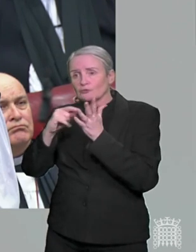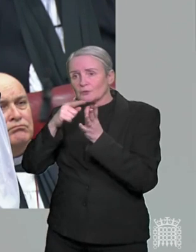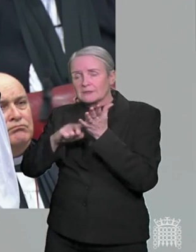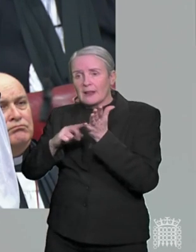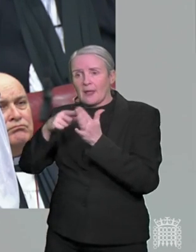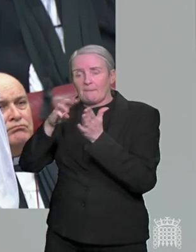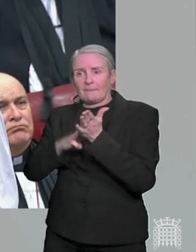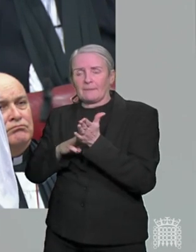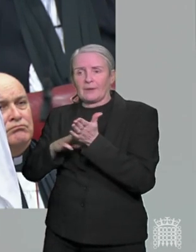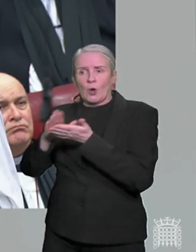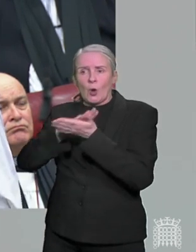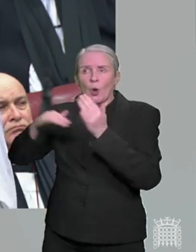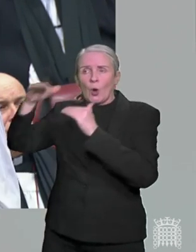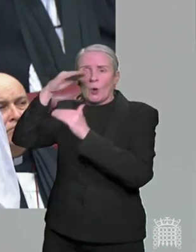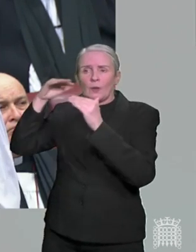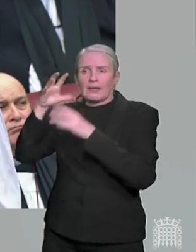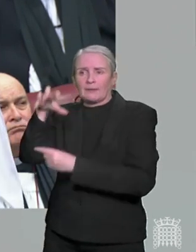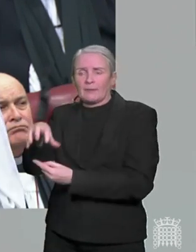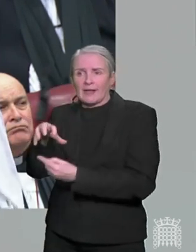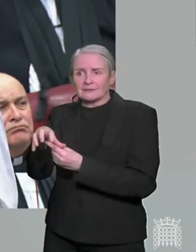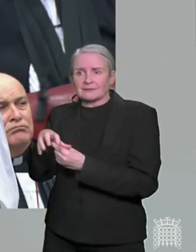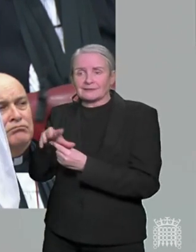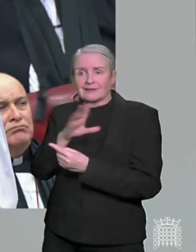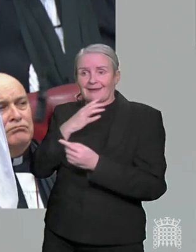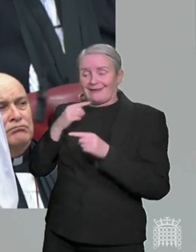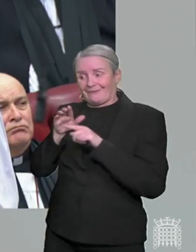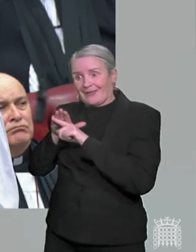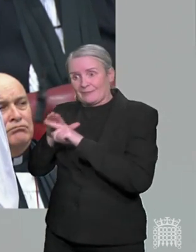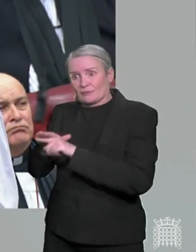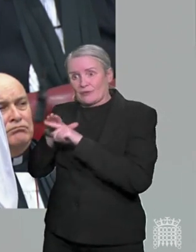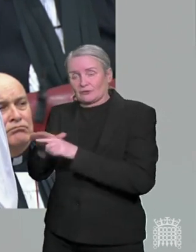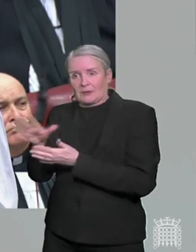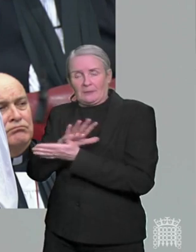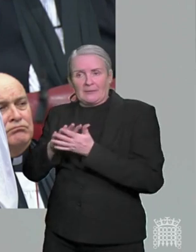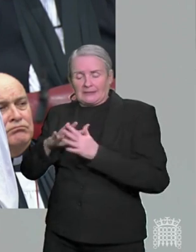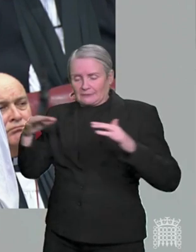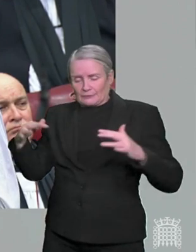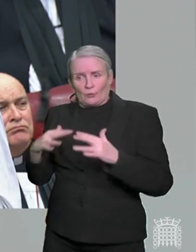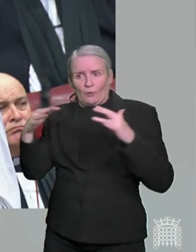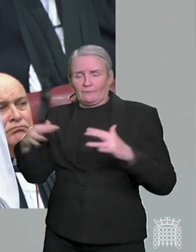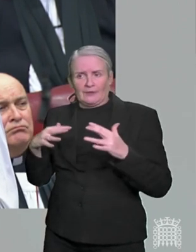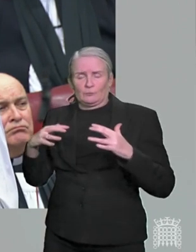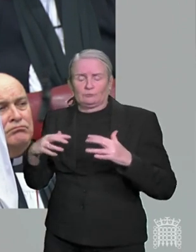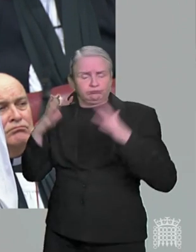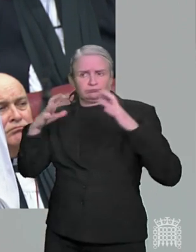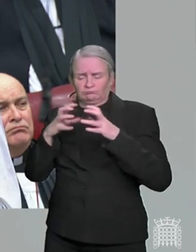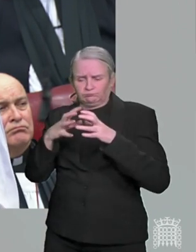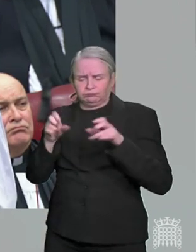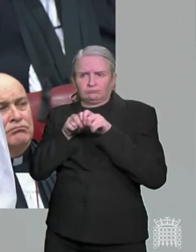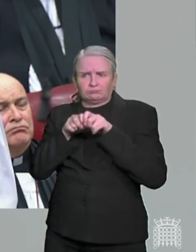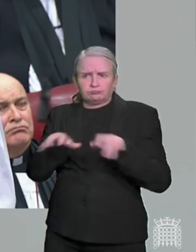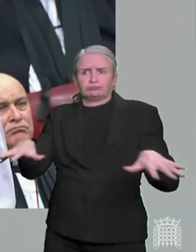under significant pressure, would widen the conflict appallingly and dramatically? And second, in